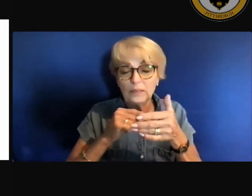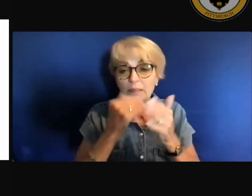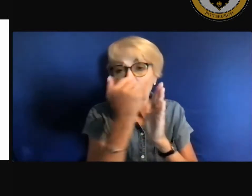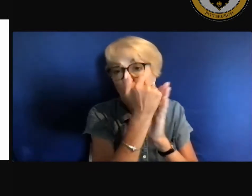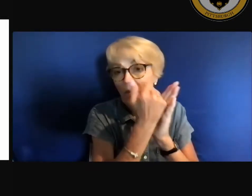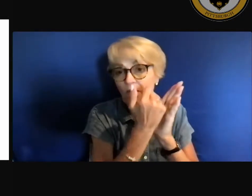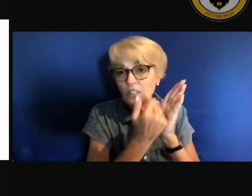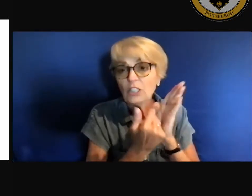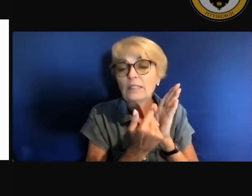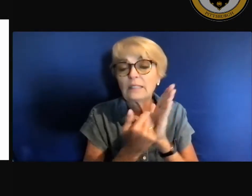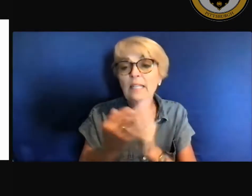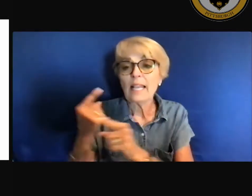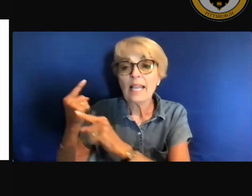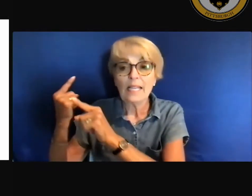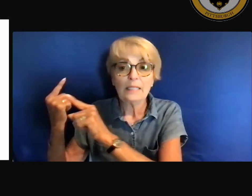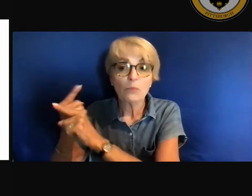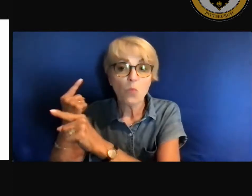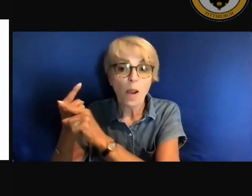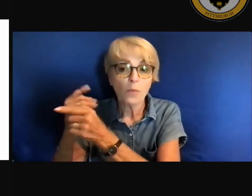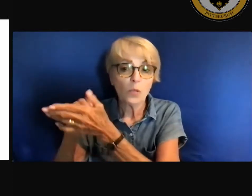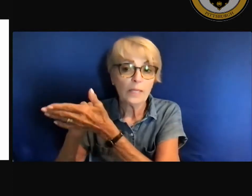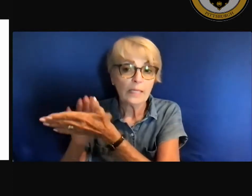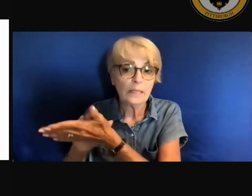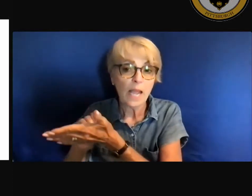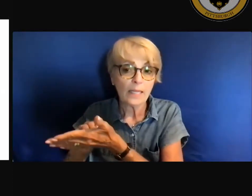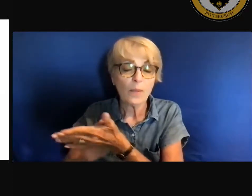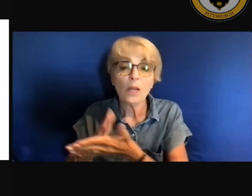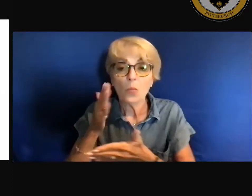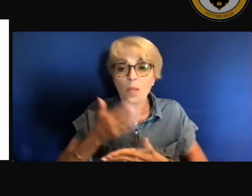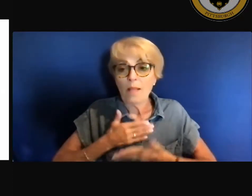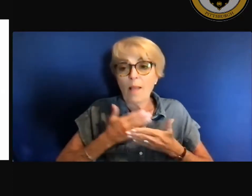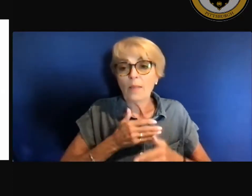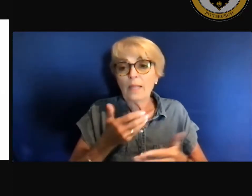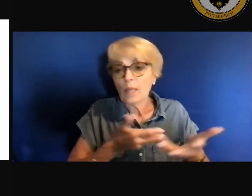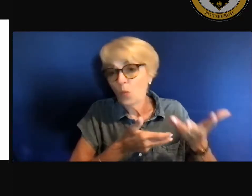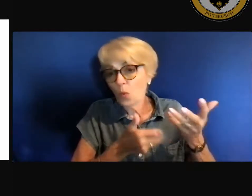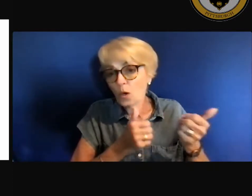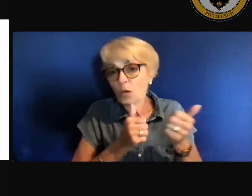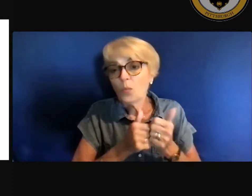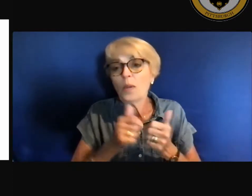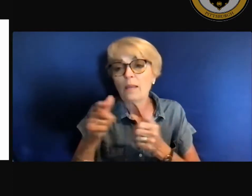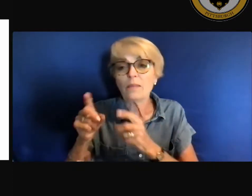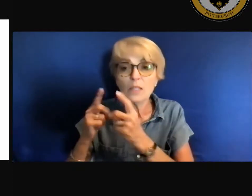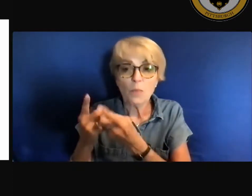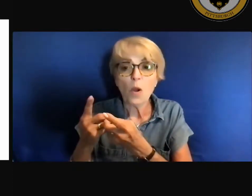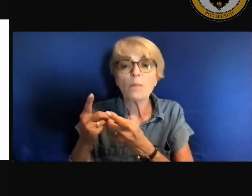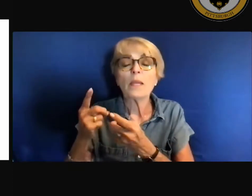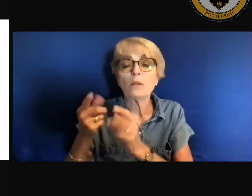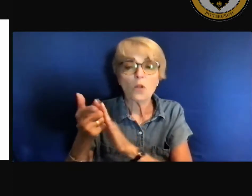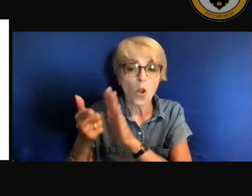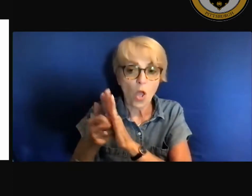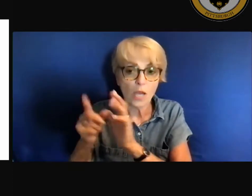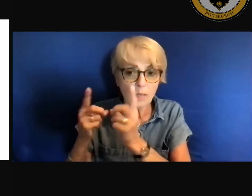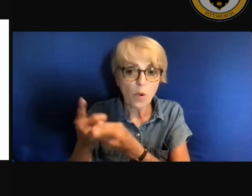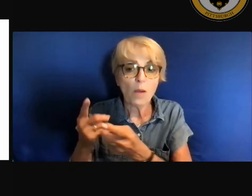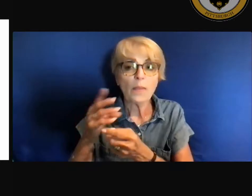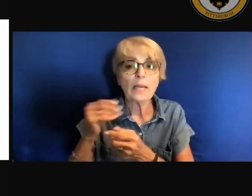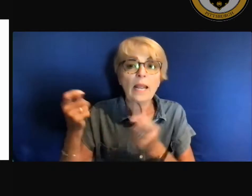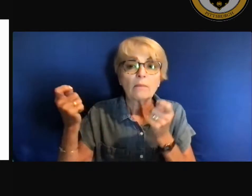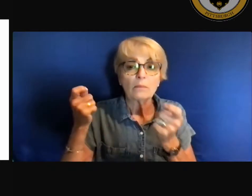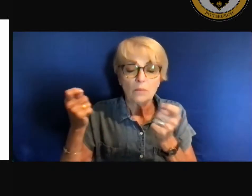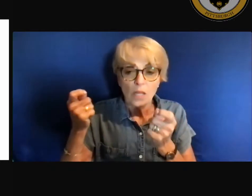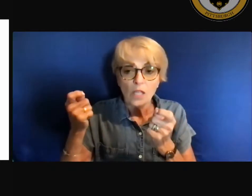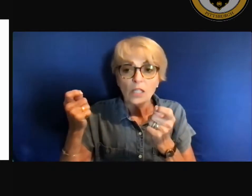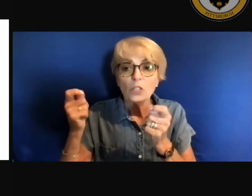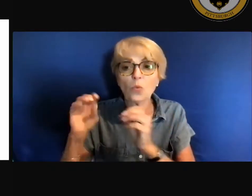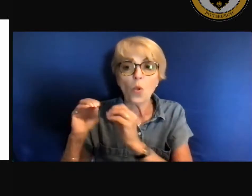properly documented, and will happily work with the law department, counsel, and the controller's office to ensure